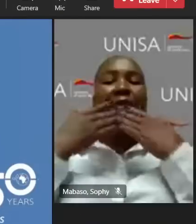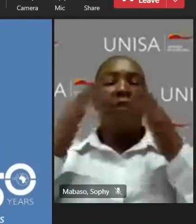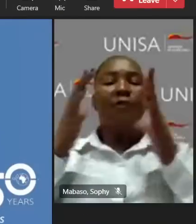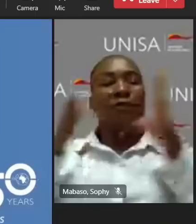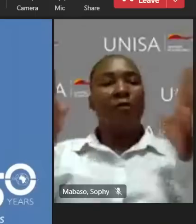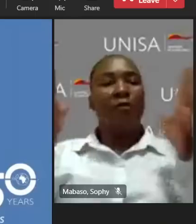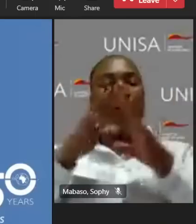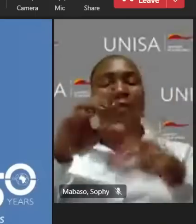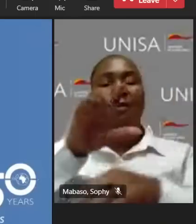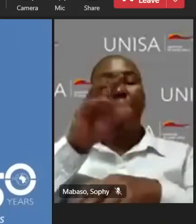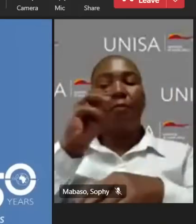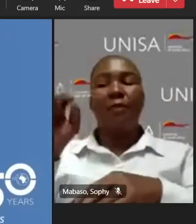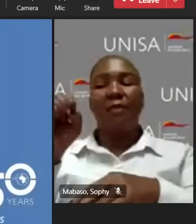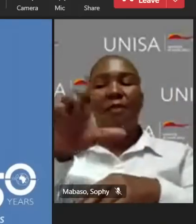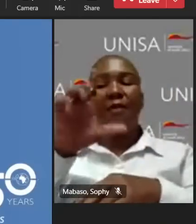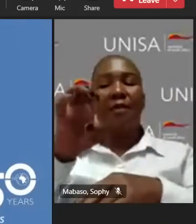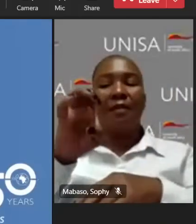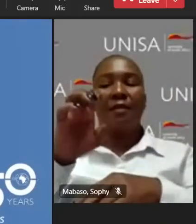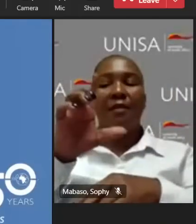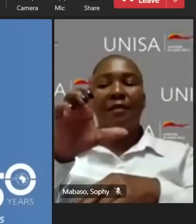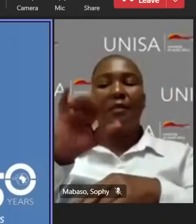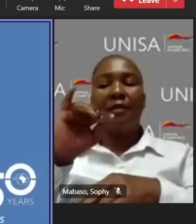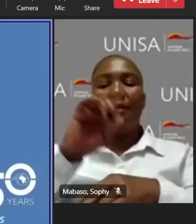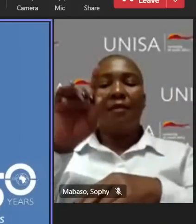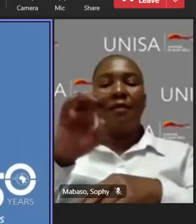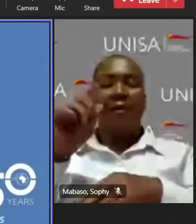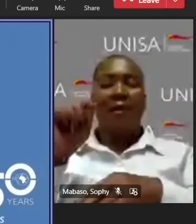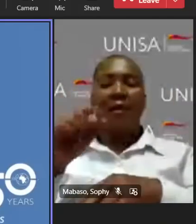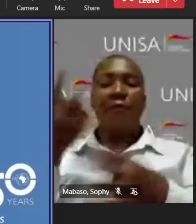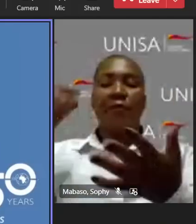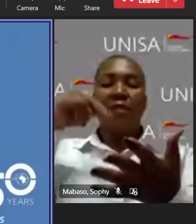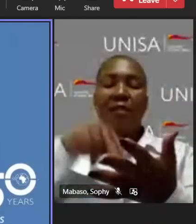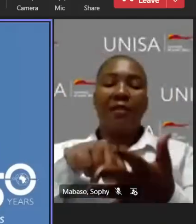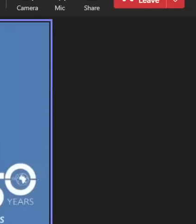for withstanding that we are way